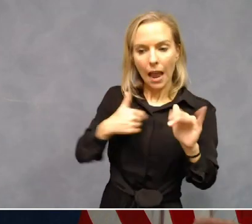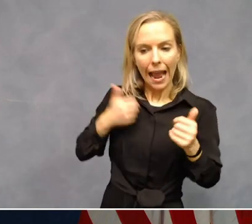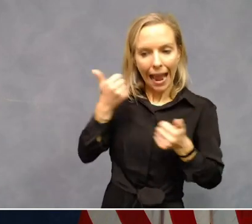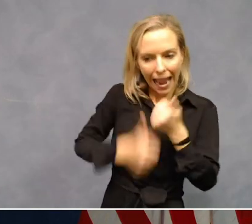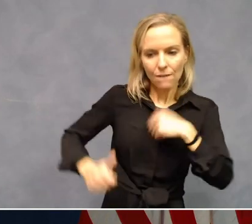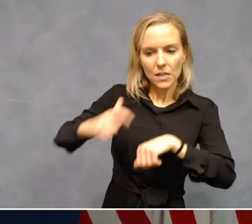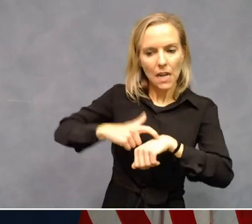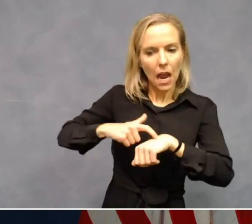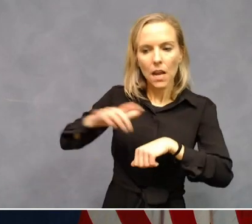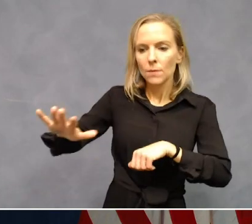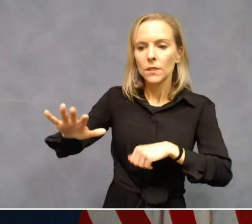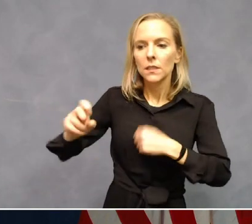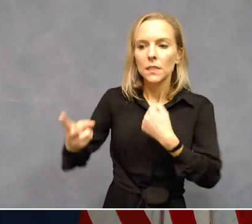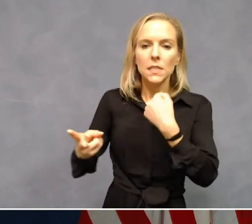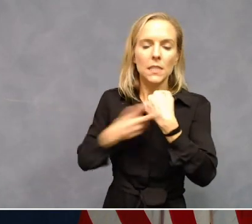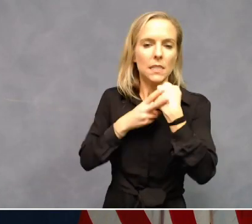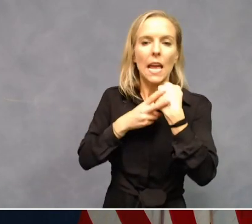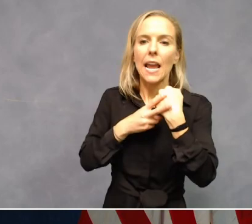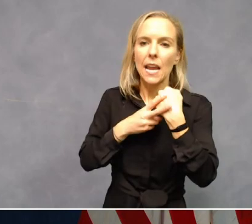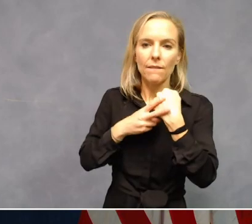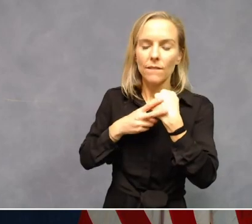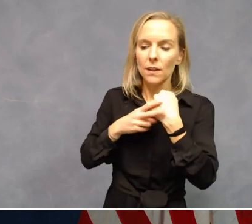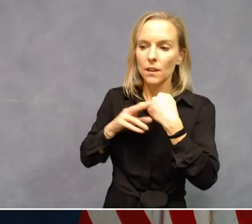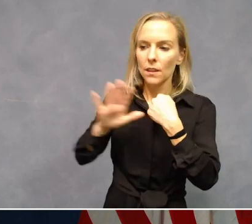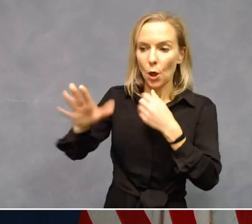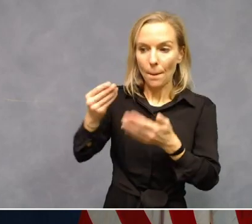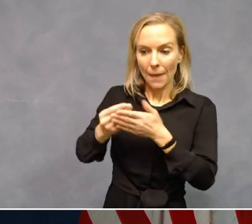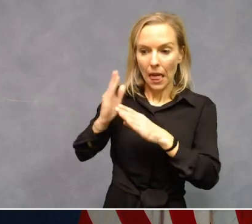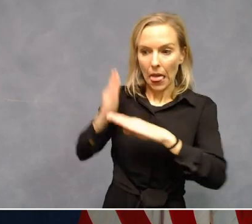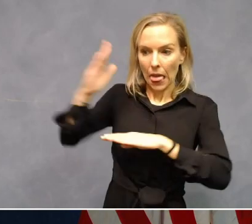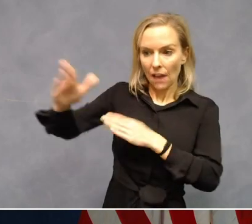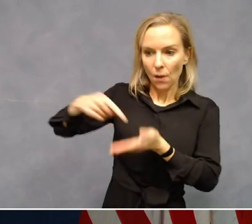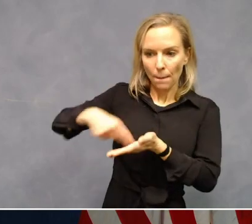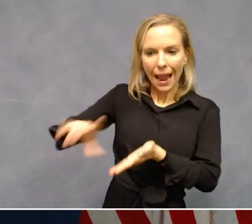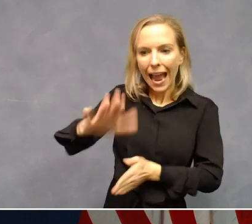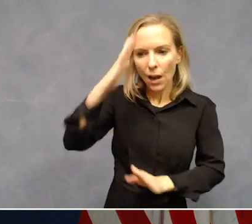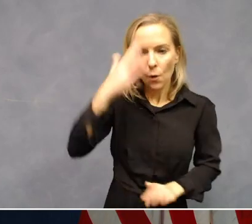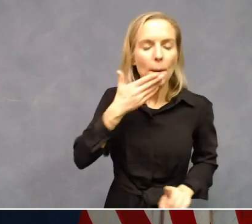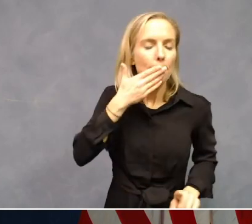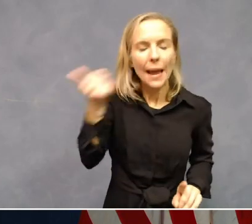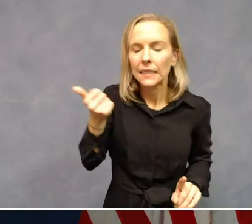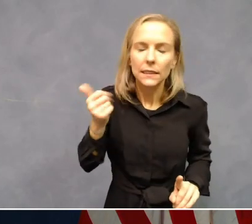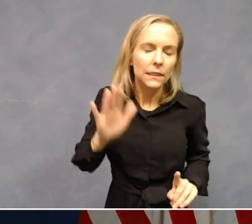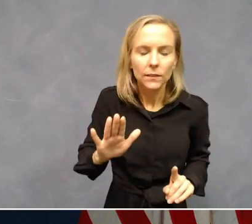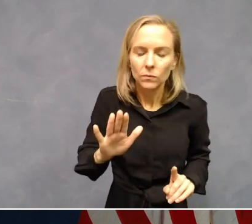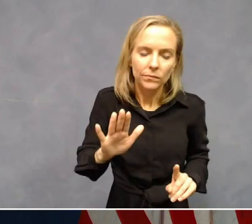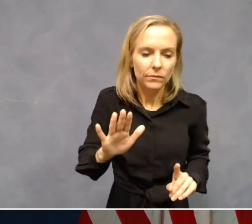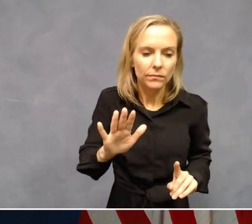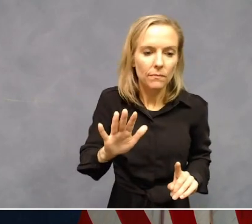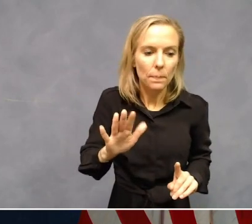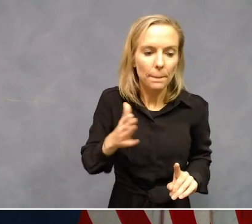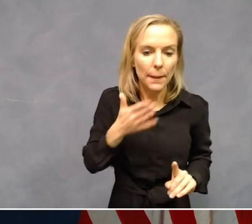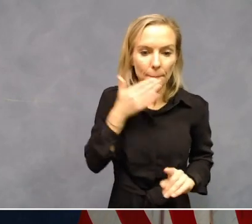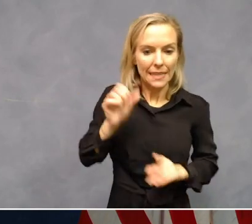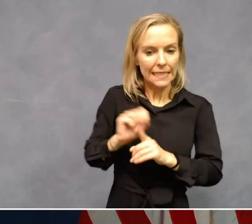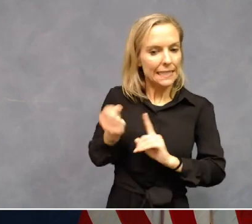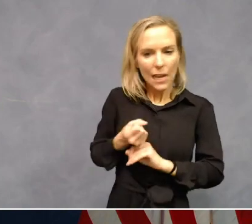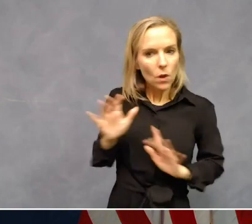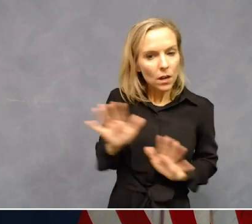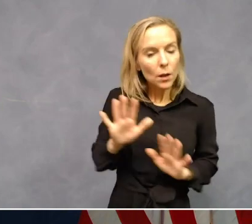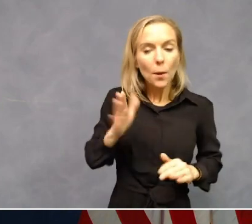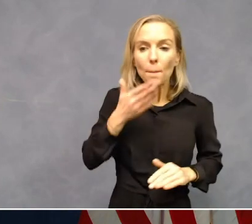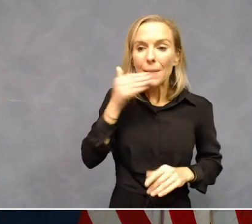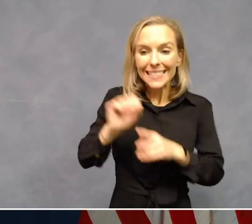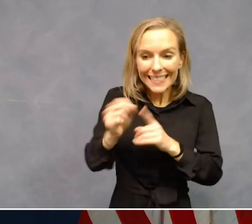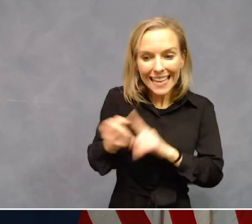just save the overage. I know that's not the best. I mean, in the best scenario, we'd be able to work that and go